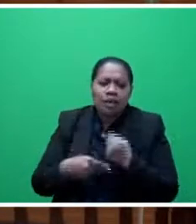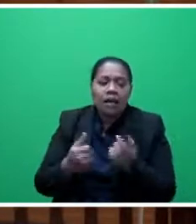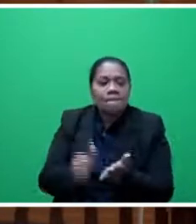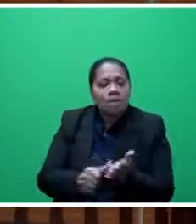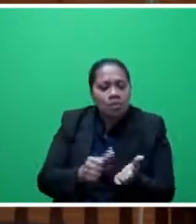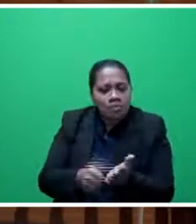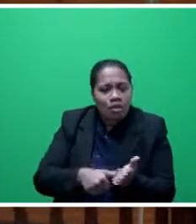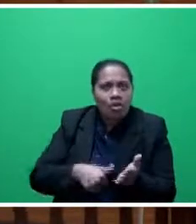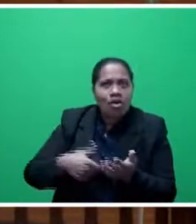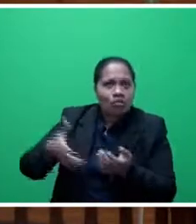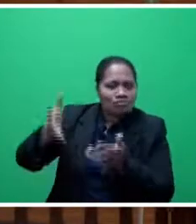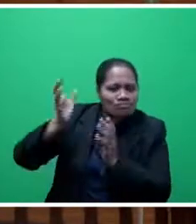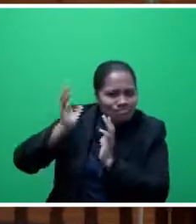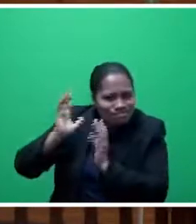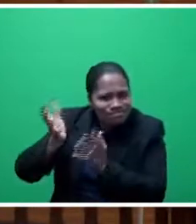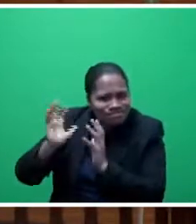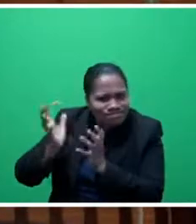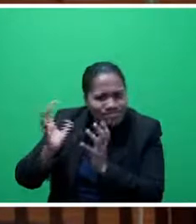talk about